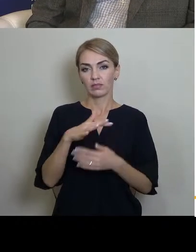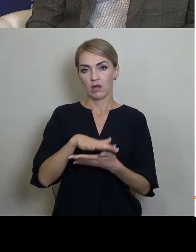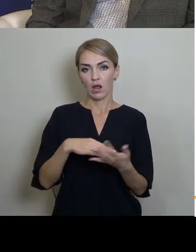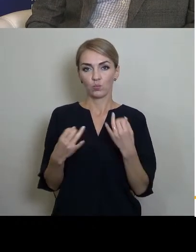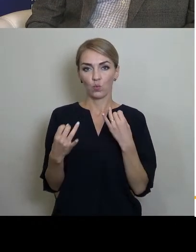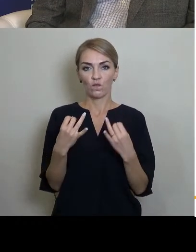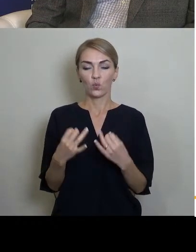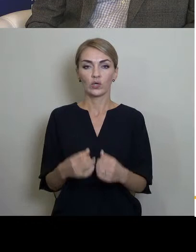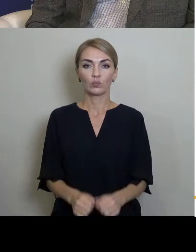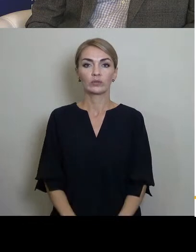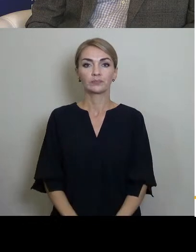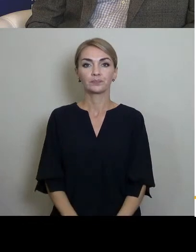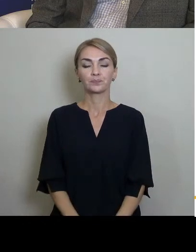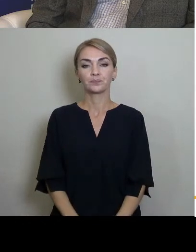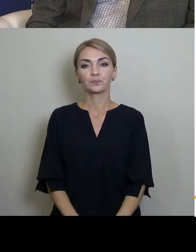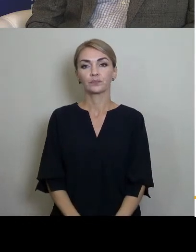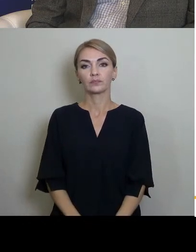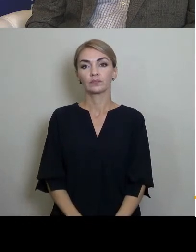nominees.